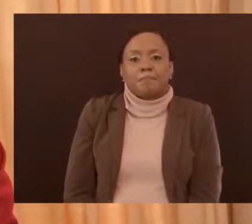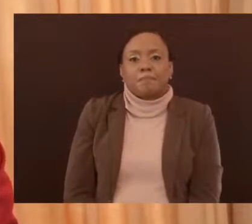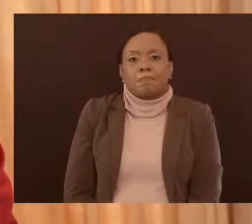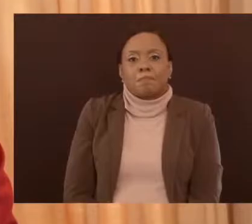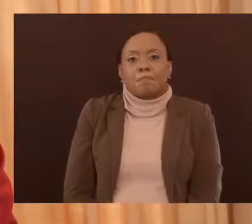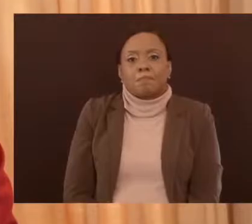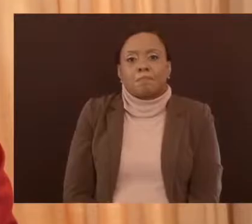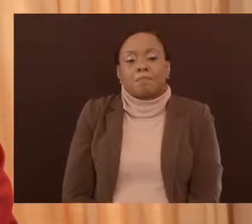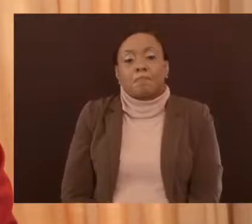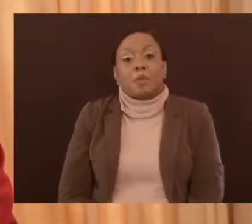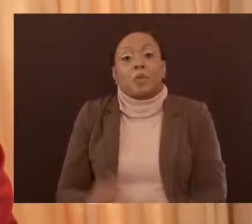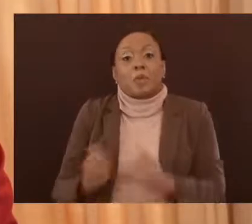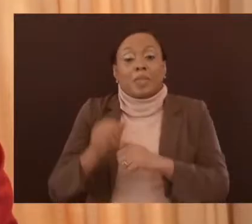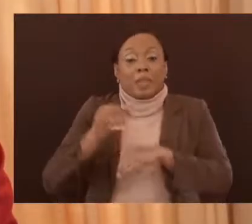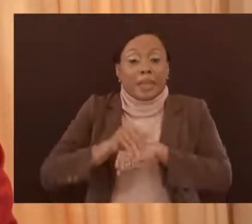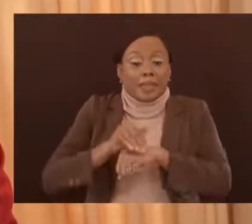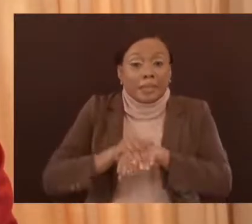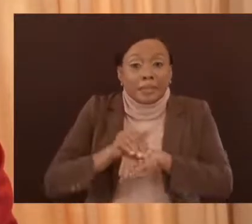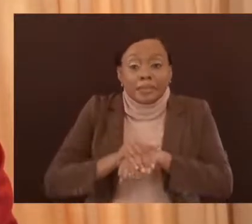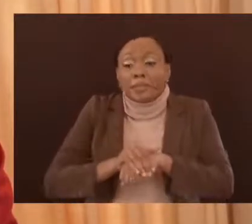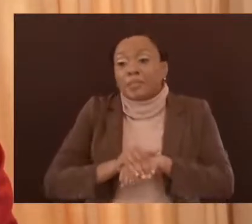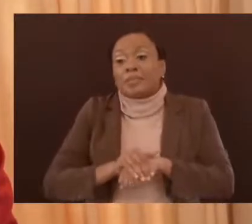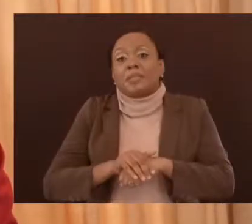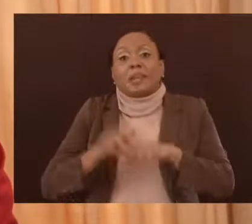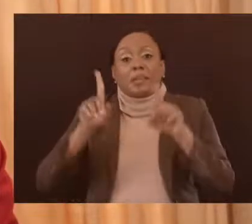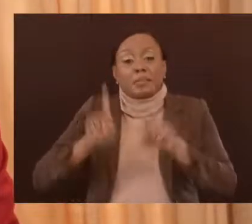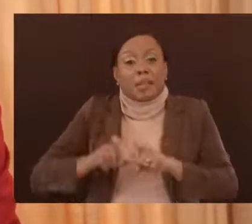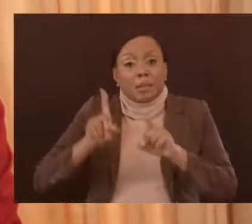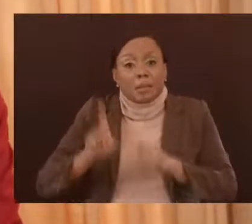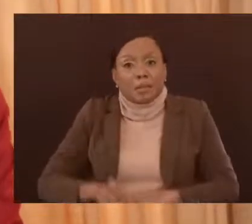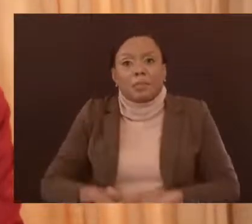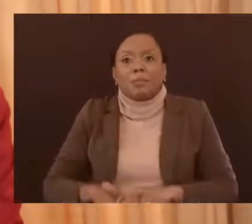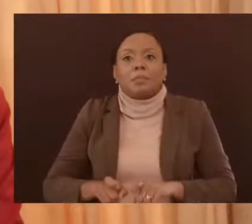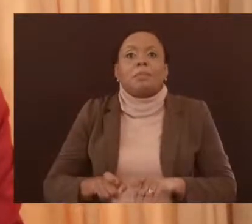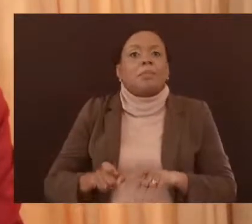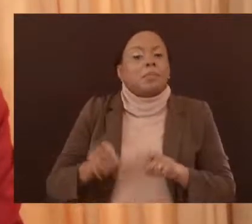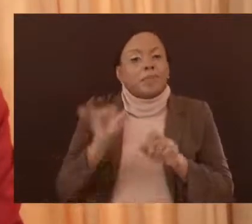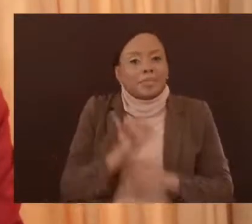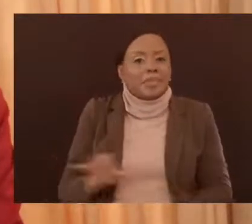was marked improvement from the results of the readiness assessment.